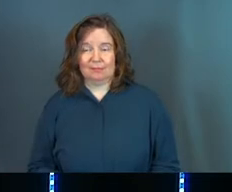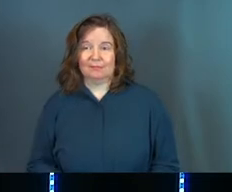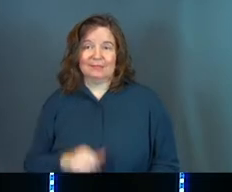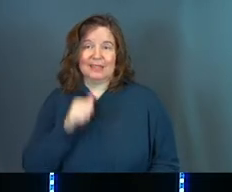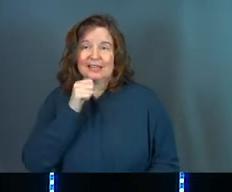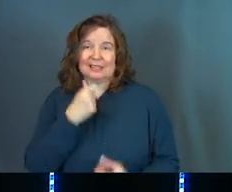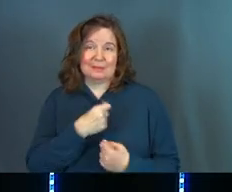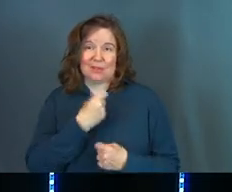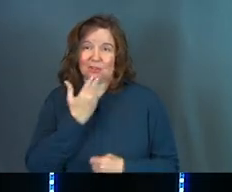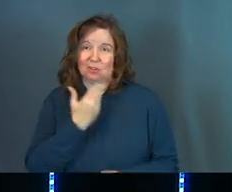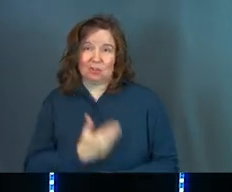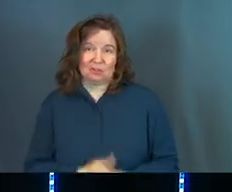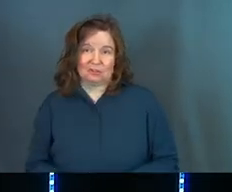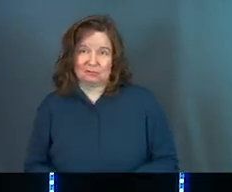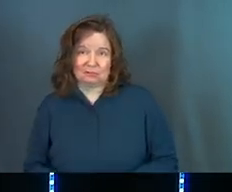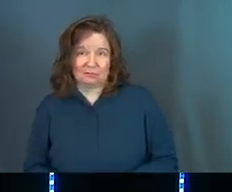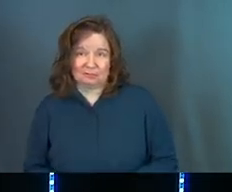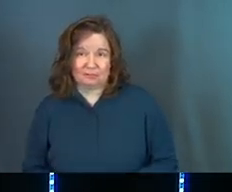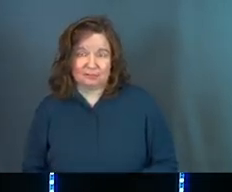And it doesn't make it good.